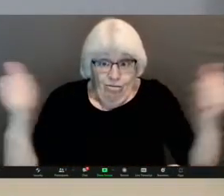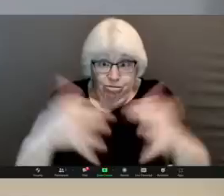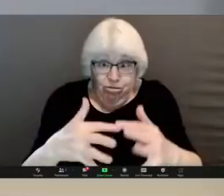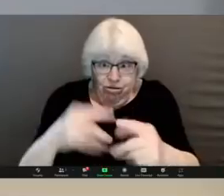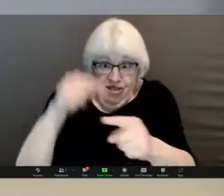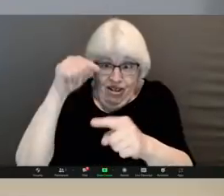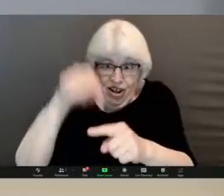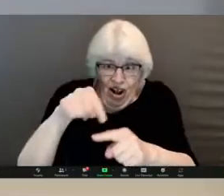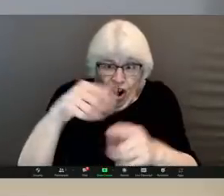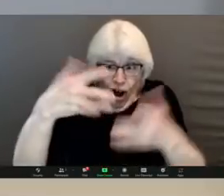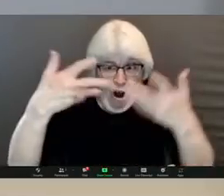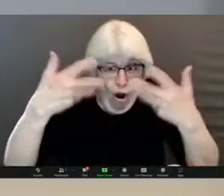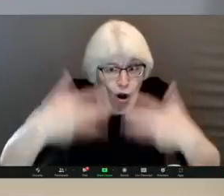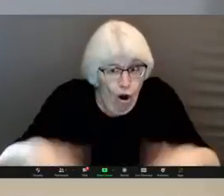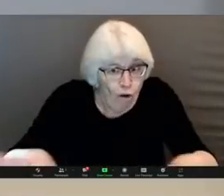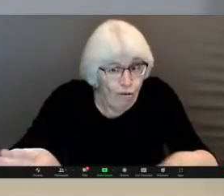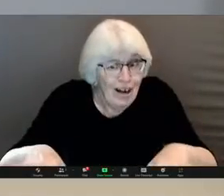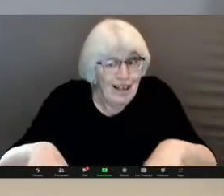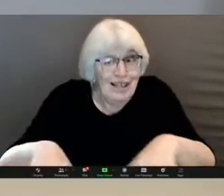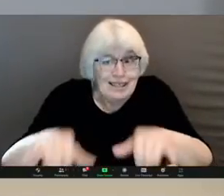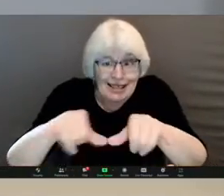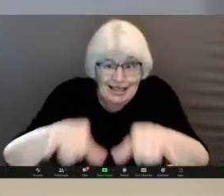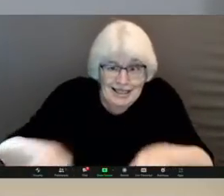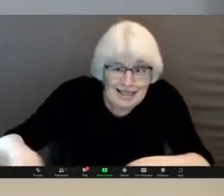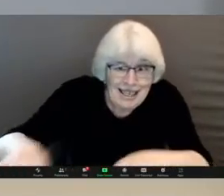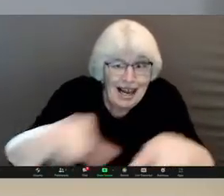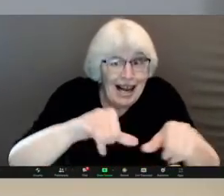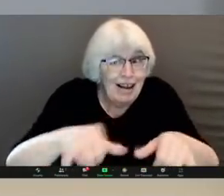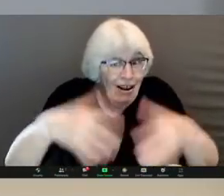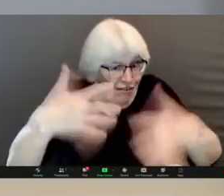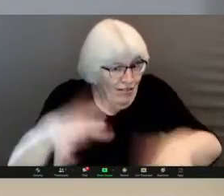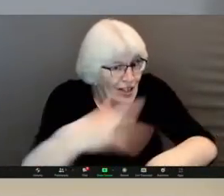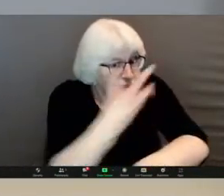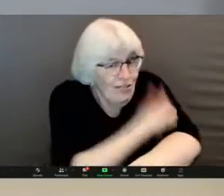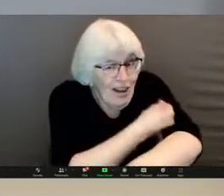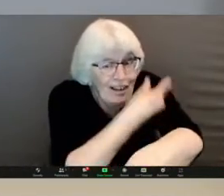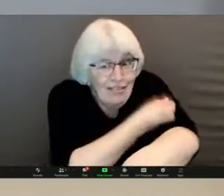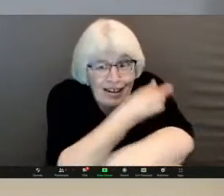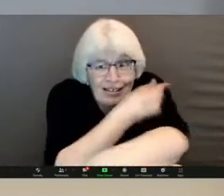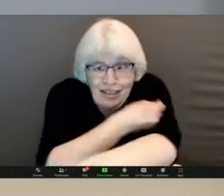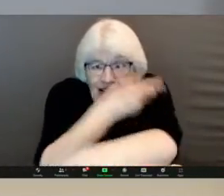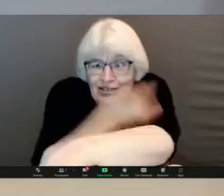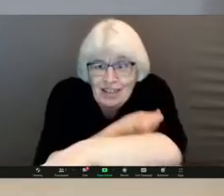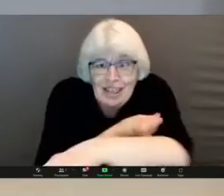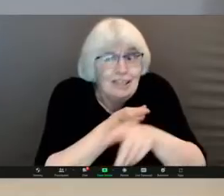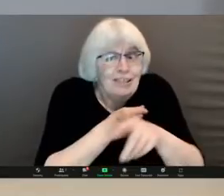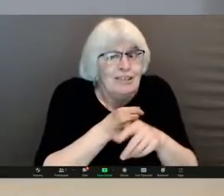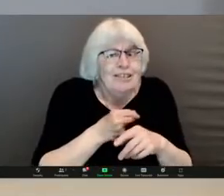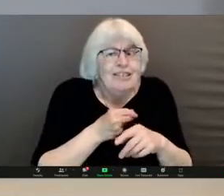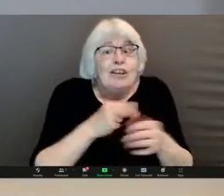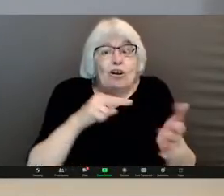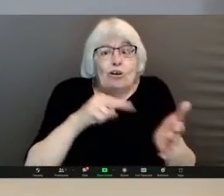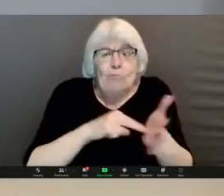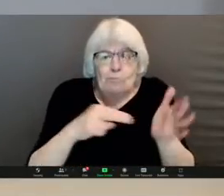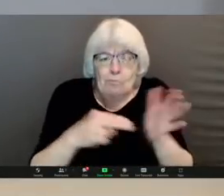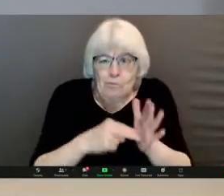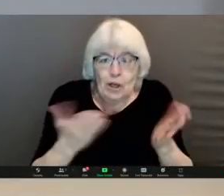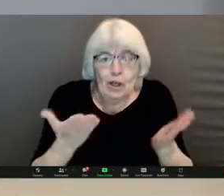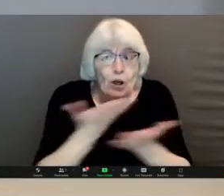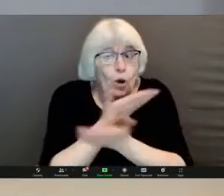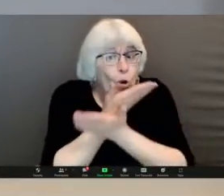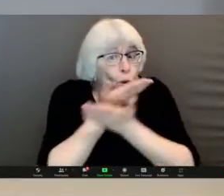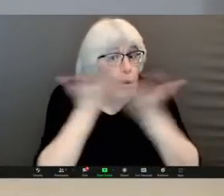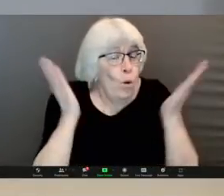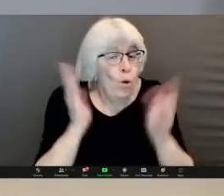own COVID-free. Regardless of proof of vaccine credential or other public health measures, it's important that each one of us consider